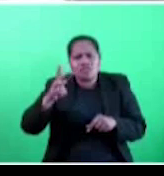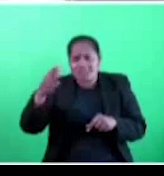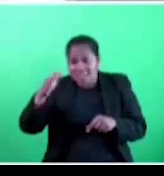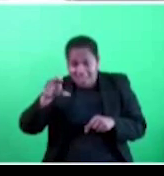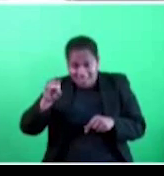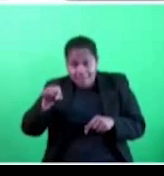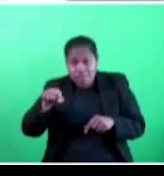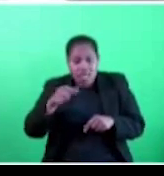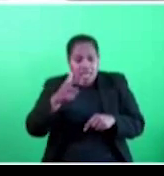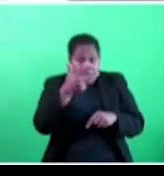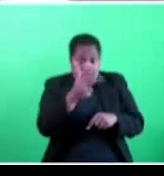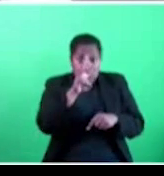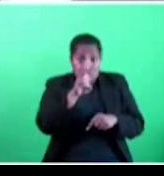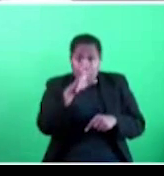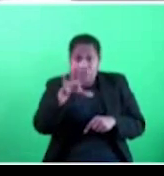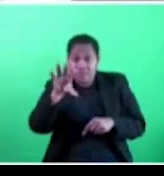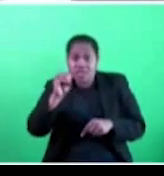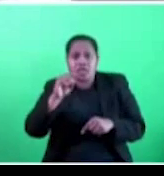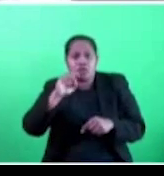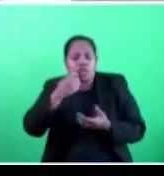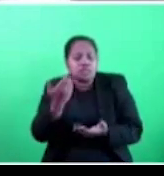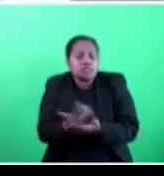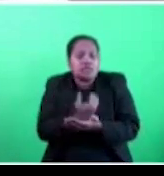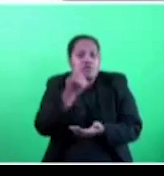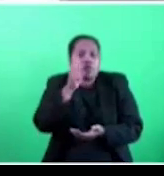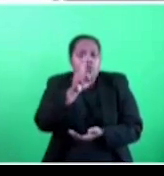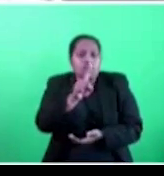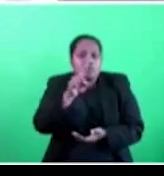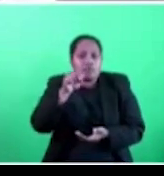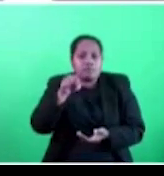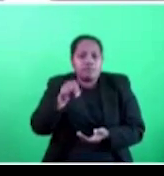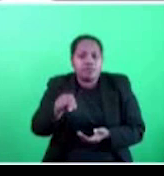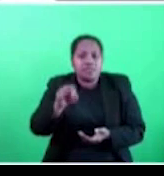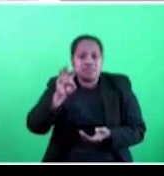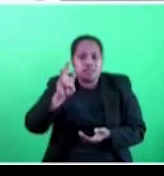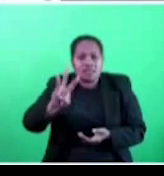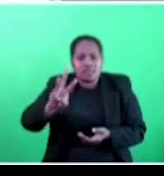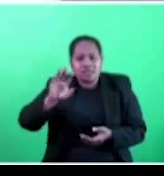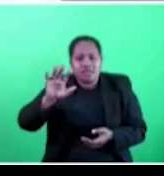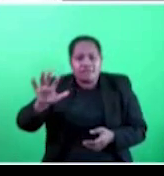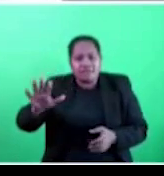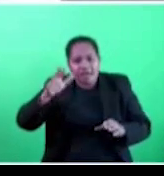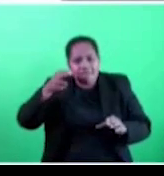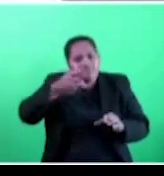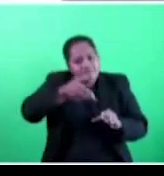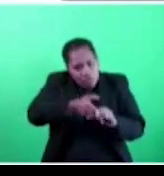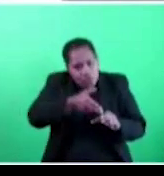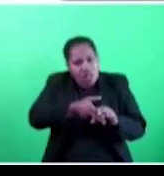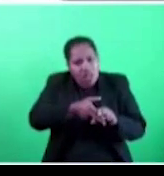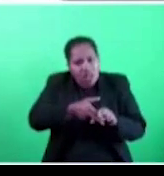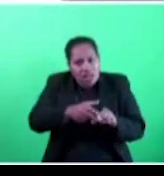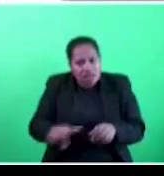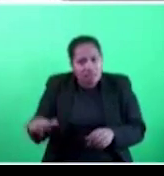A350 will save 1.6 tons of fuel per return flight between Nadi and Auckland, 2.1 tons of fuel